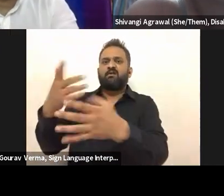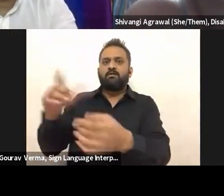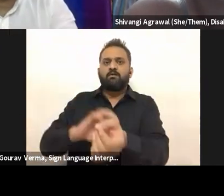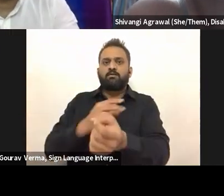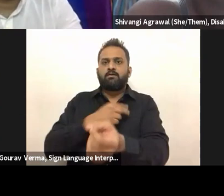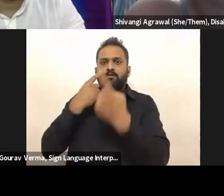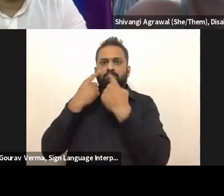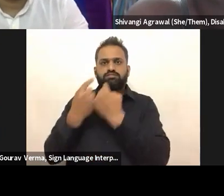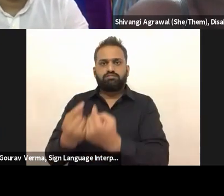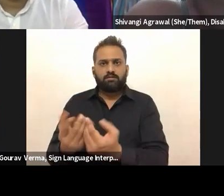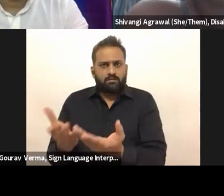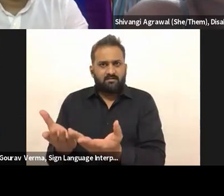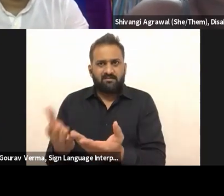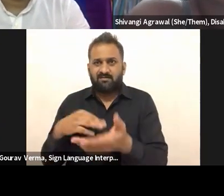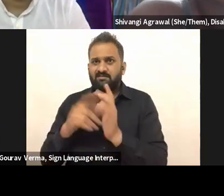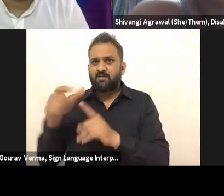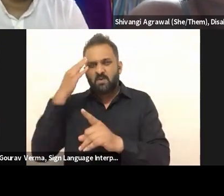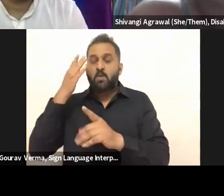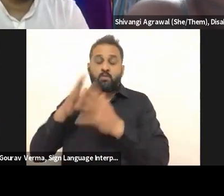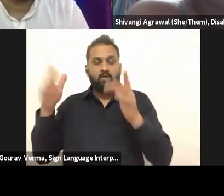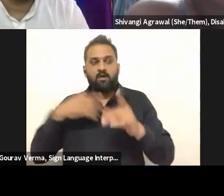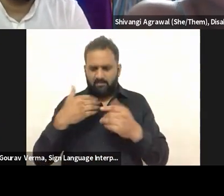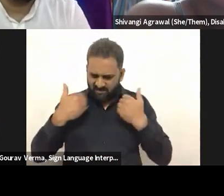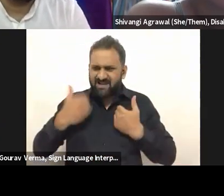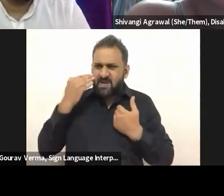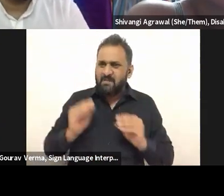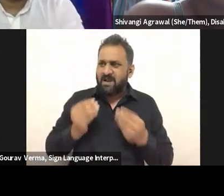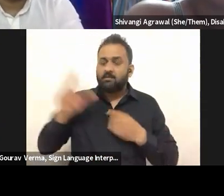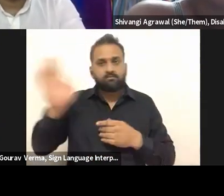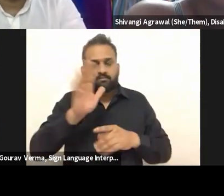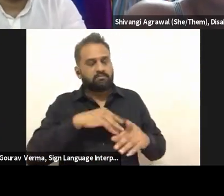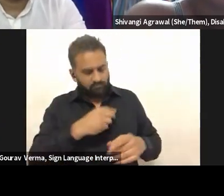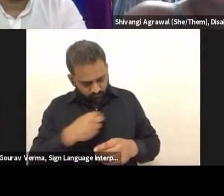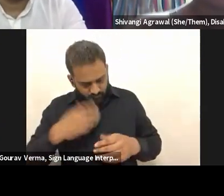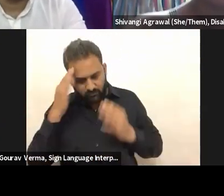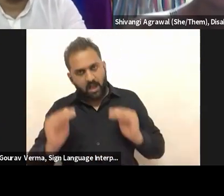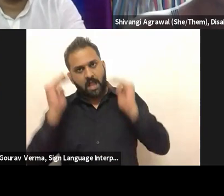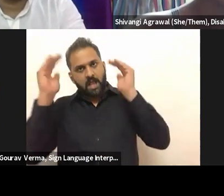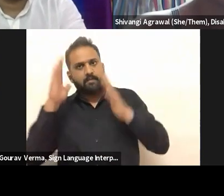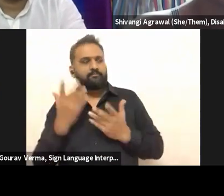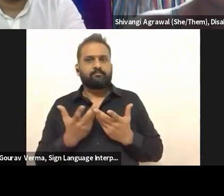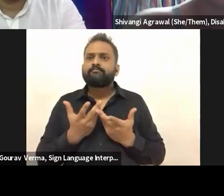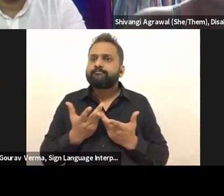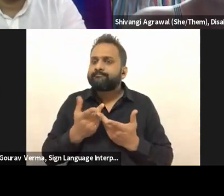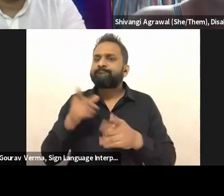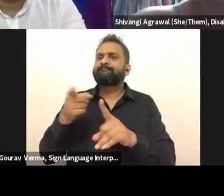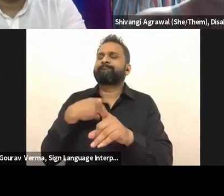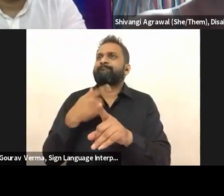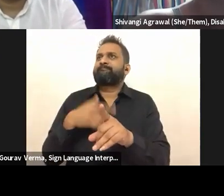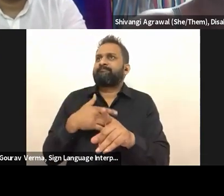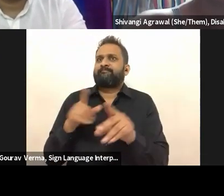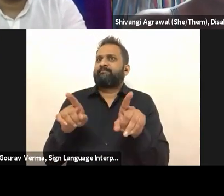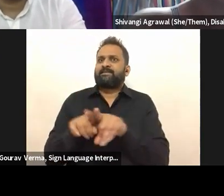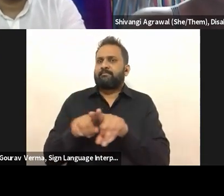professional knows about us more than we know about ourselves. And I think that's like very similar in art, where